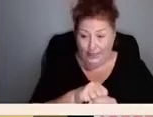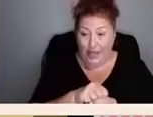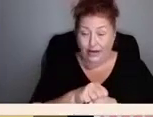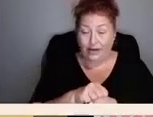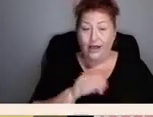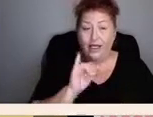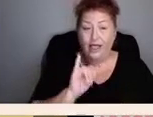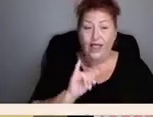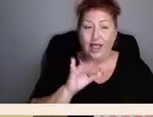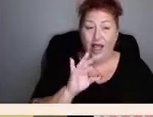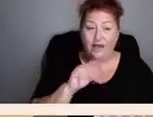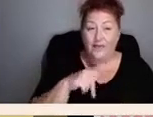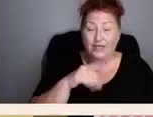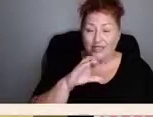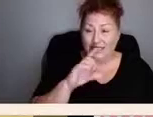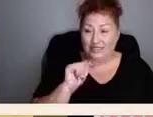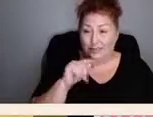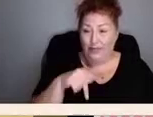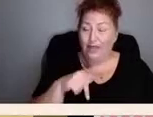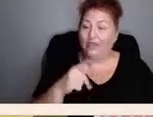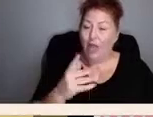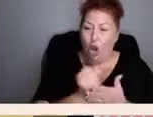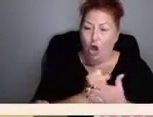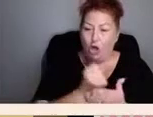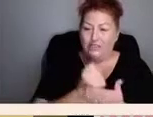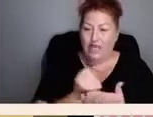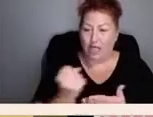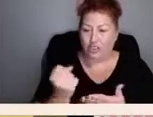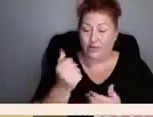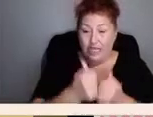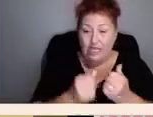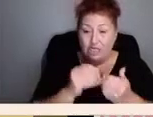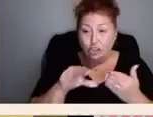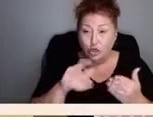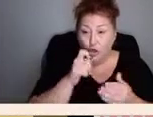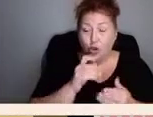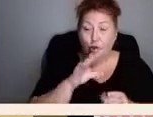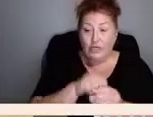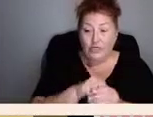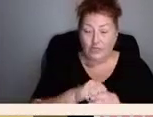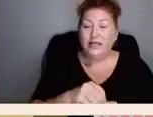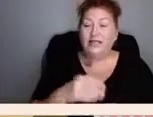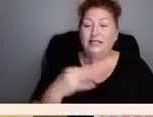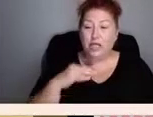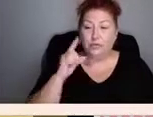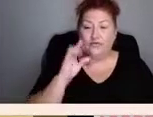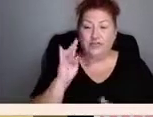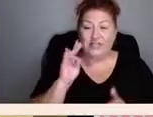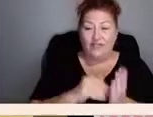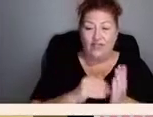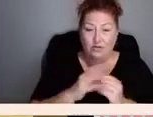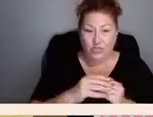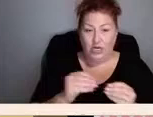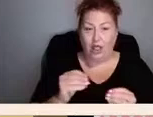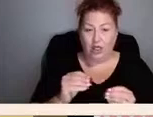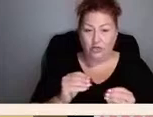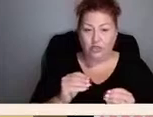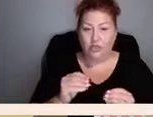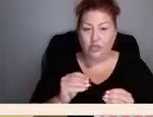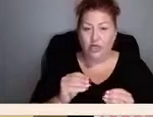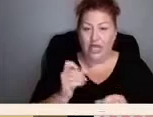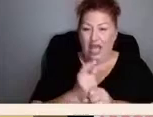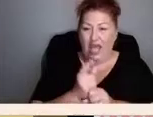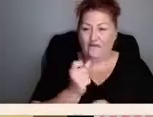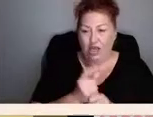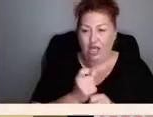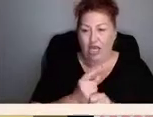the FPCTPs earn scholarships. Each student who participates is eligible for $7,000 each